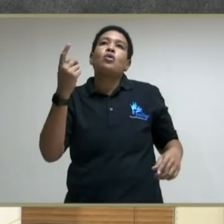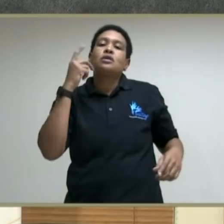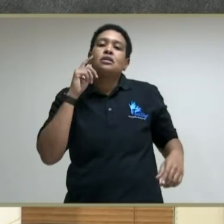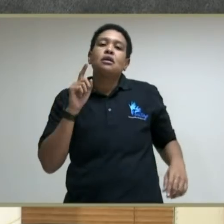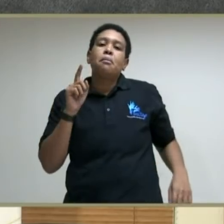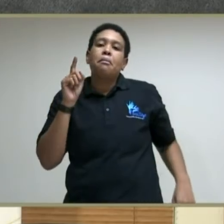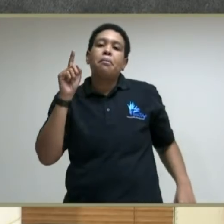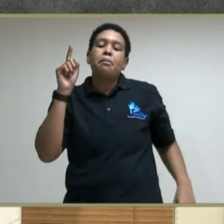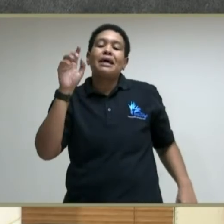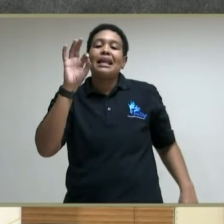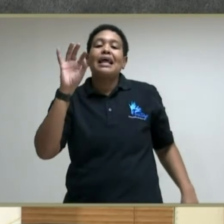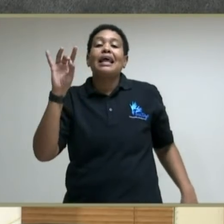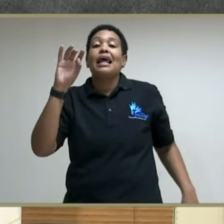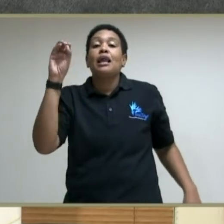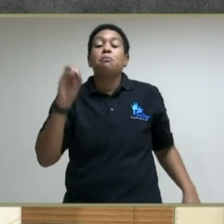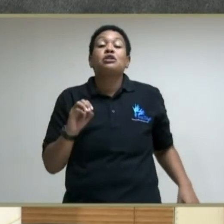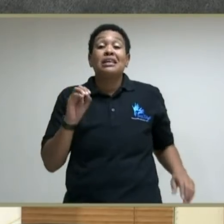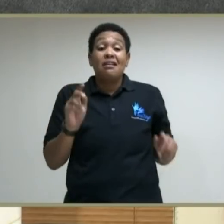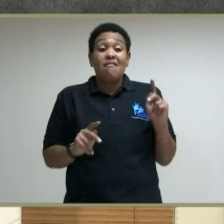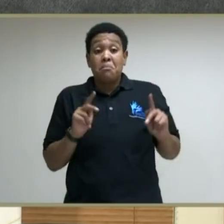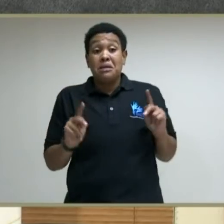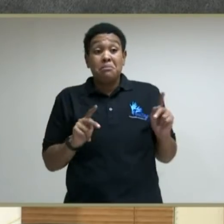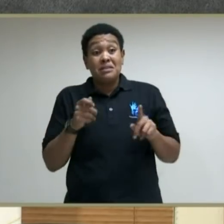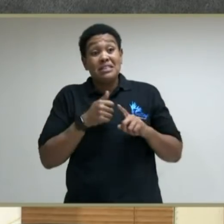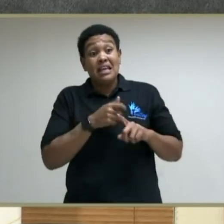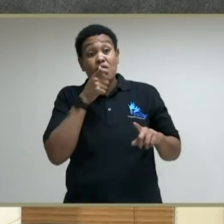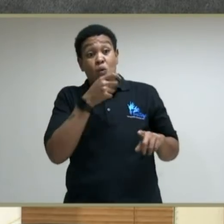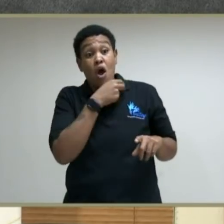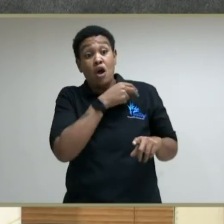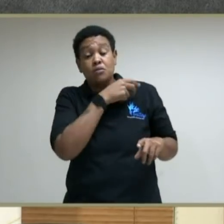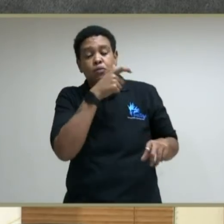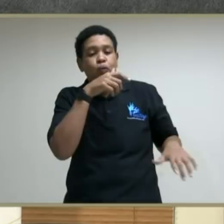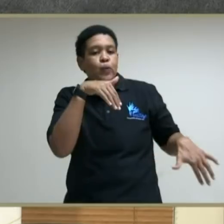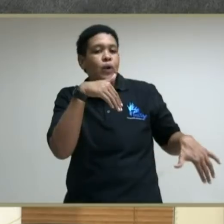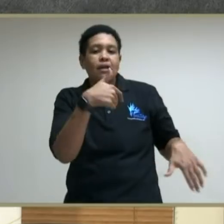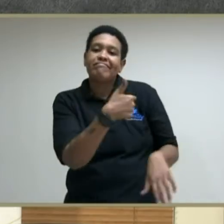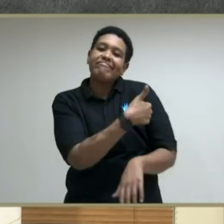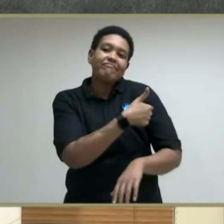of 98% of persons that are in hospital that are